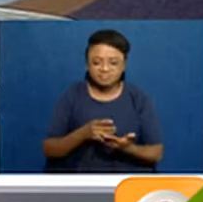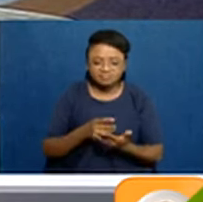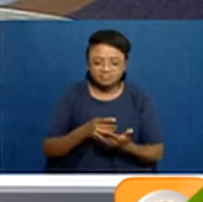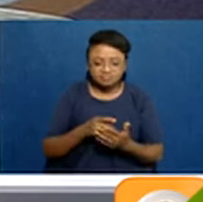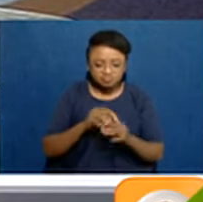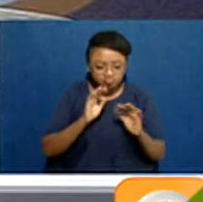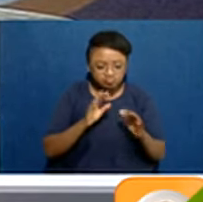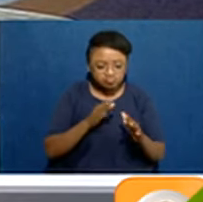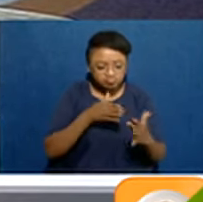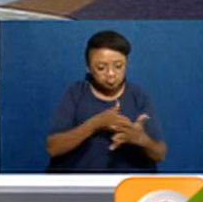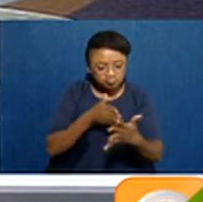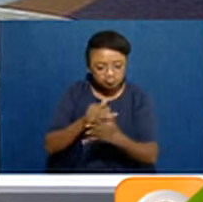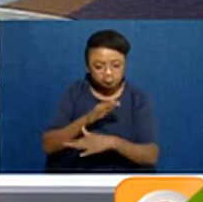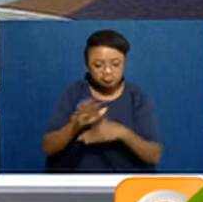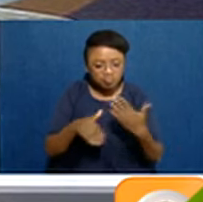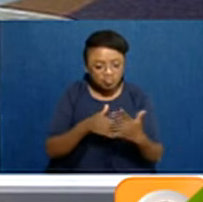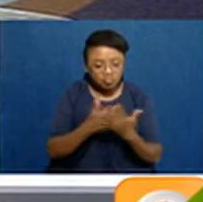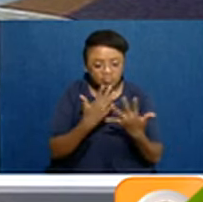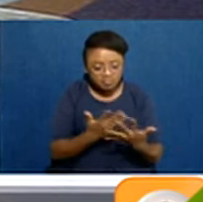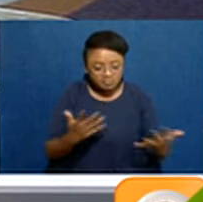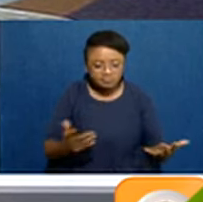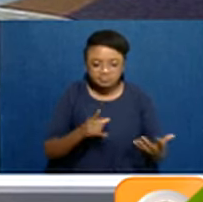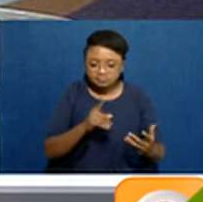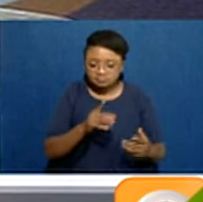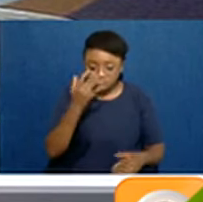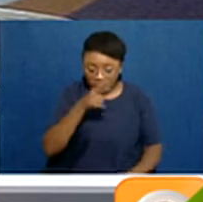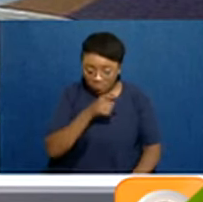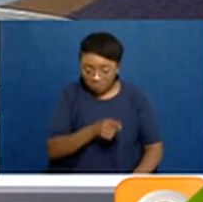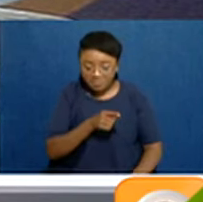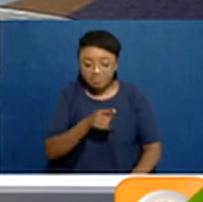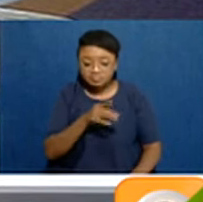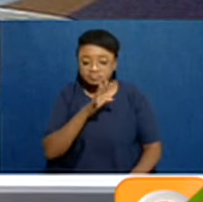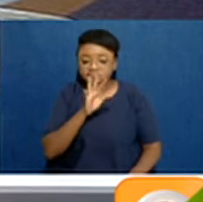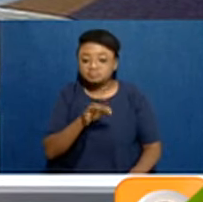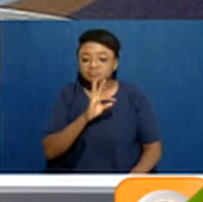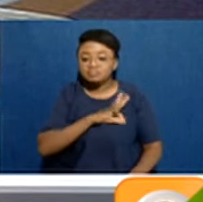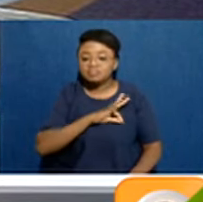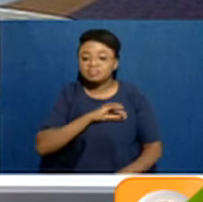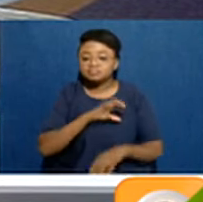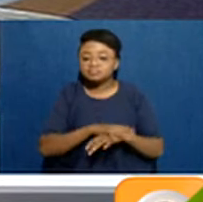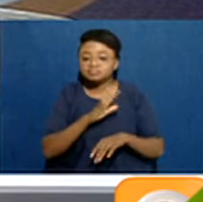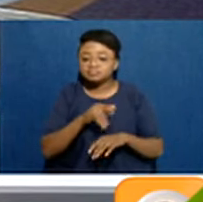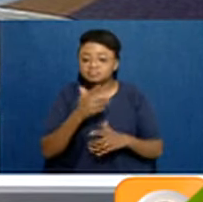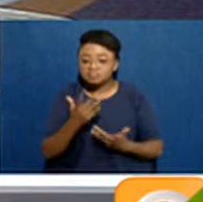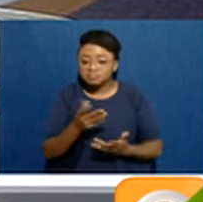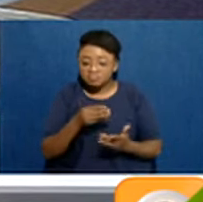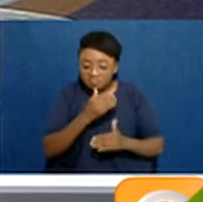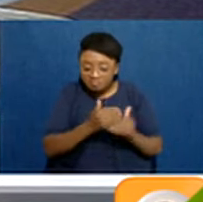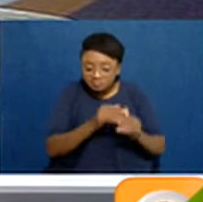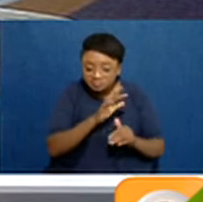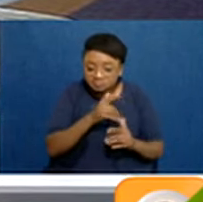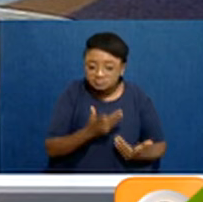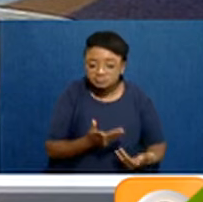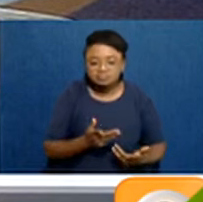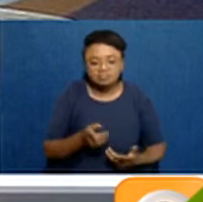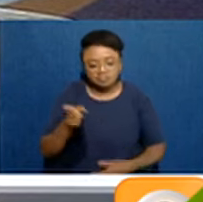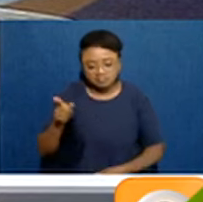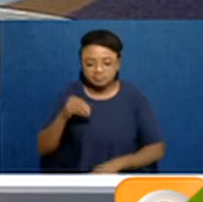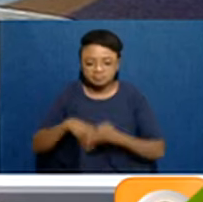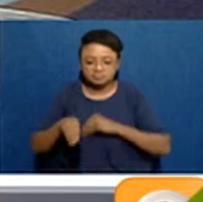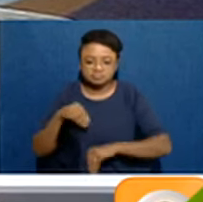properties and multiple vehicles believed to be proceeds of crime belonging to former principal land registrar based